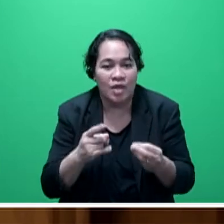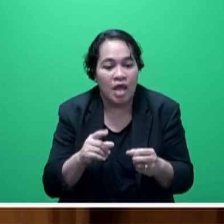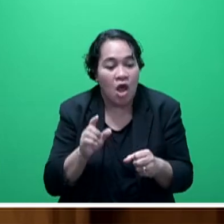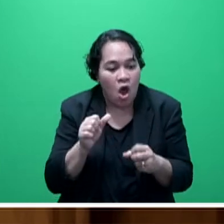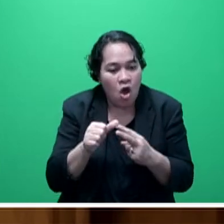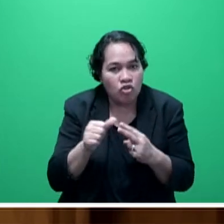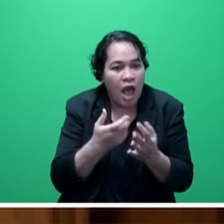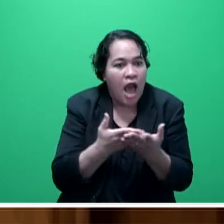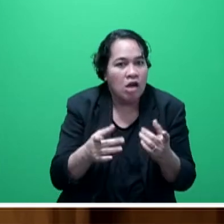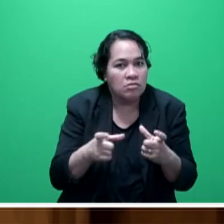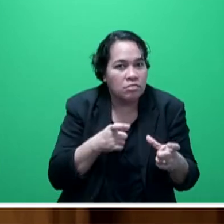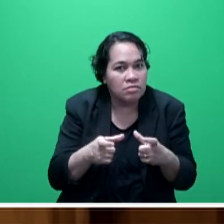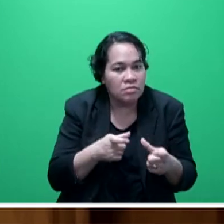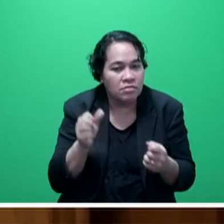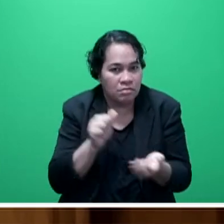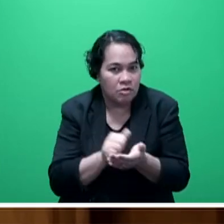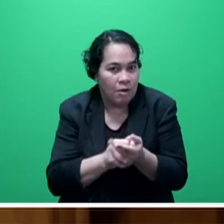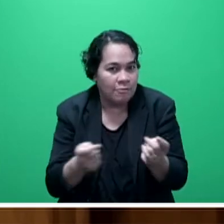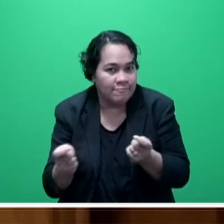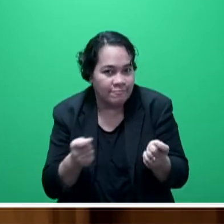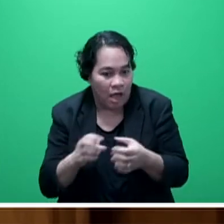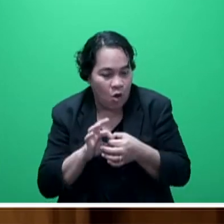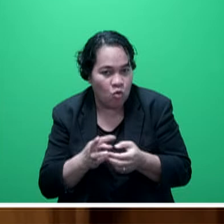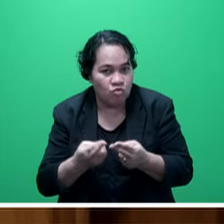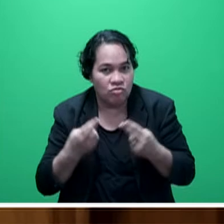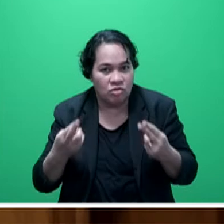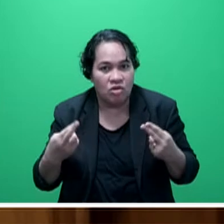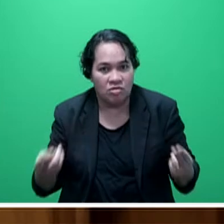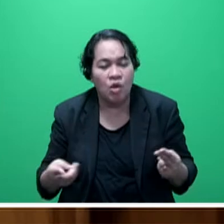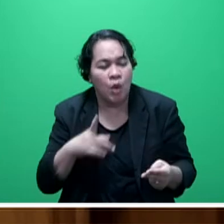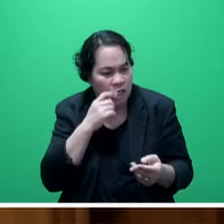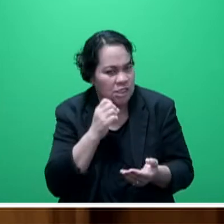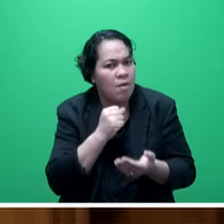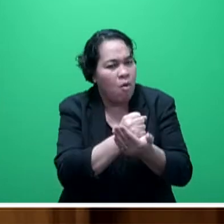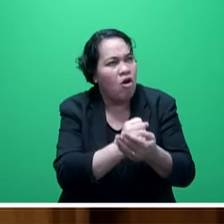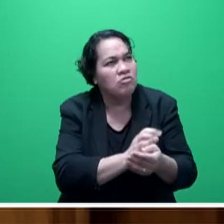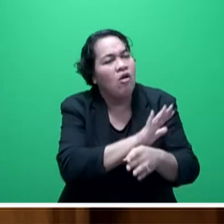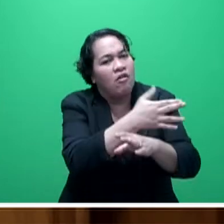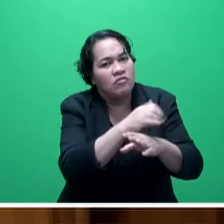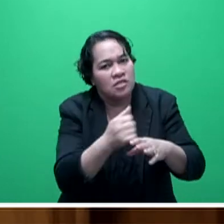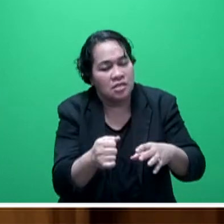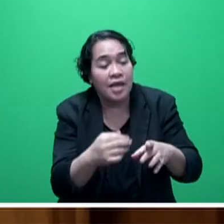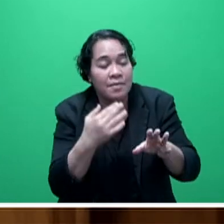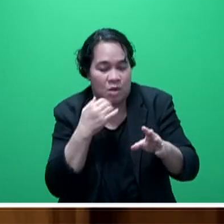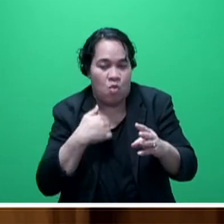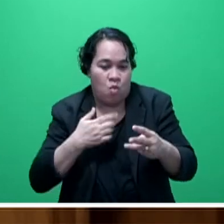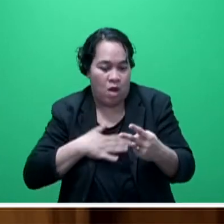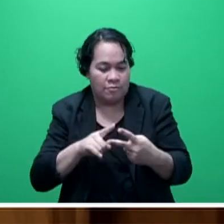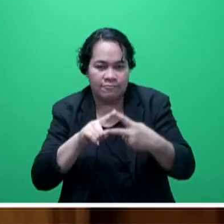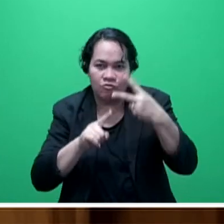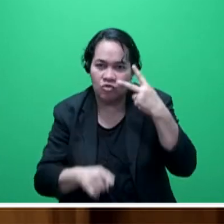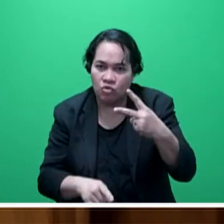resources. While the budget supports the current operations of offshore, please allow me to highlight two key